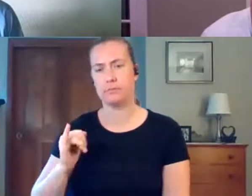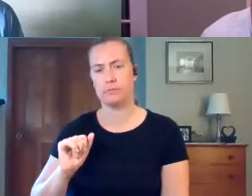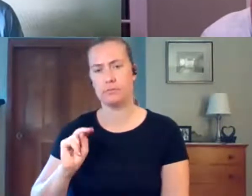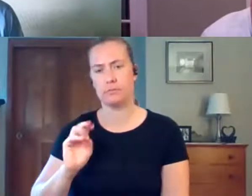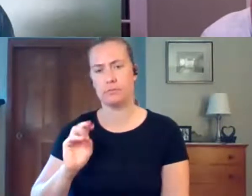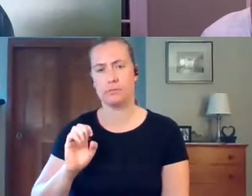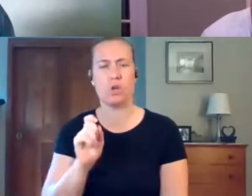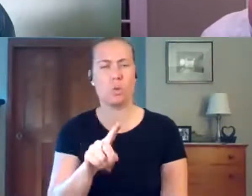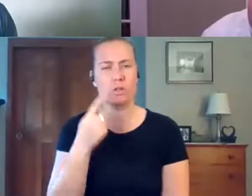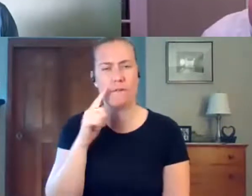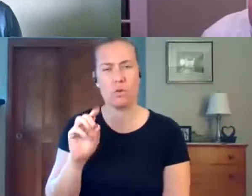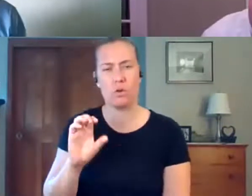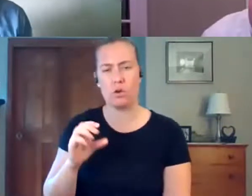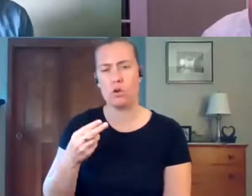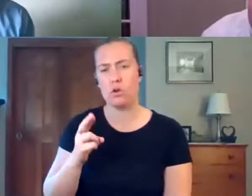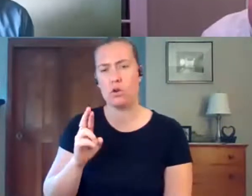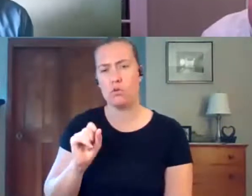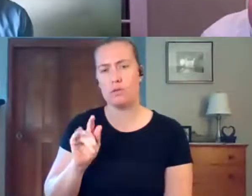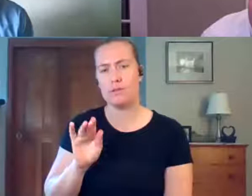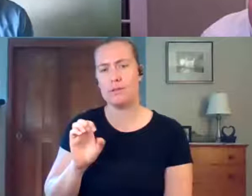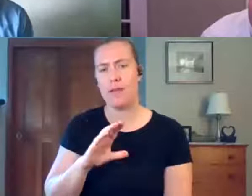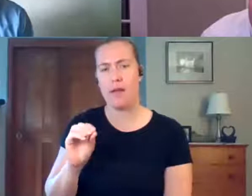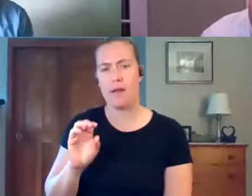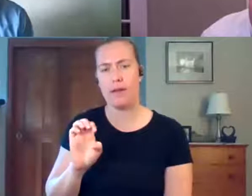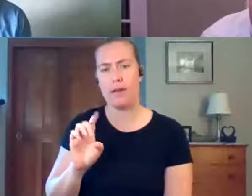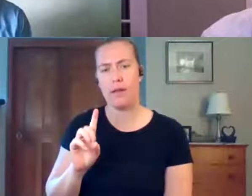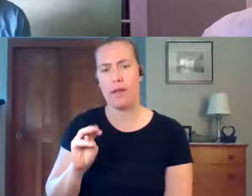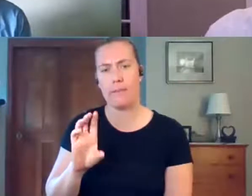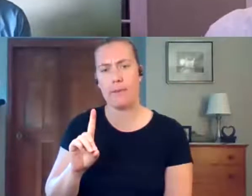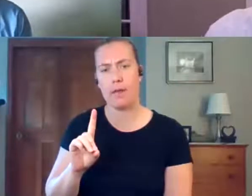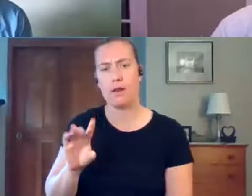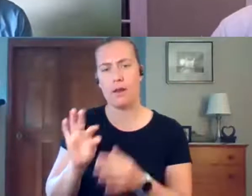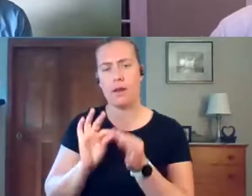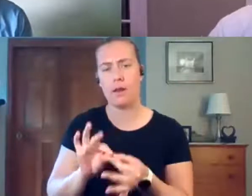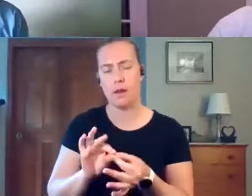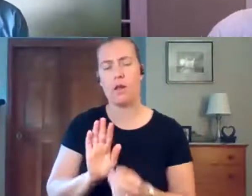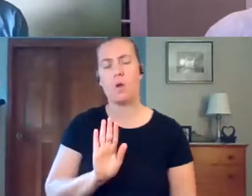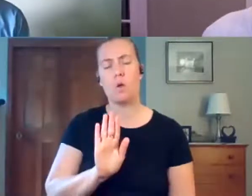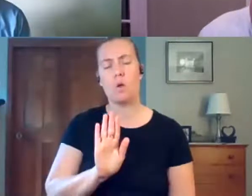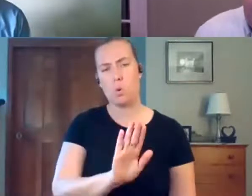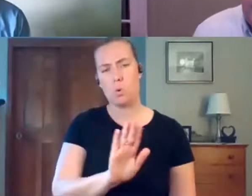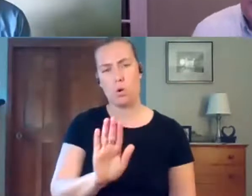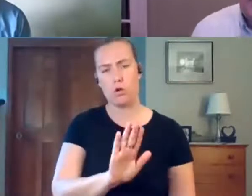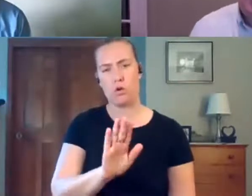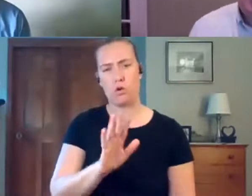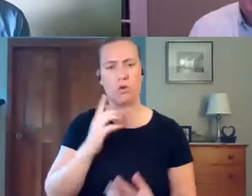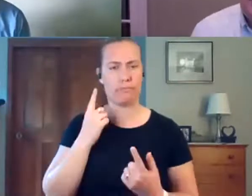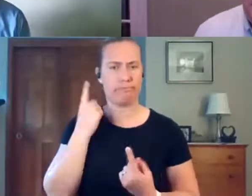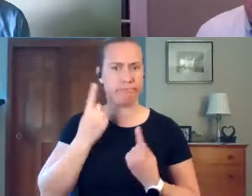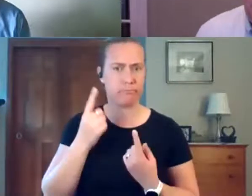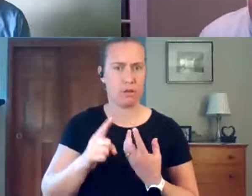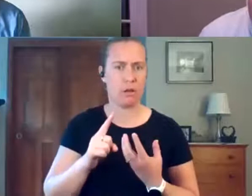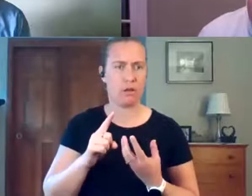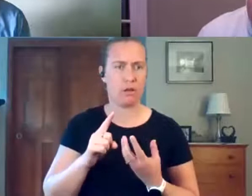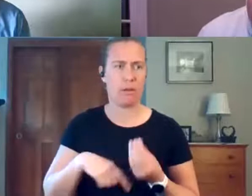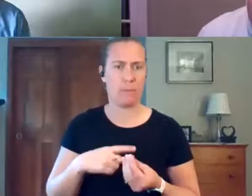for Christie and Edmond regarding your consideration of primary care